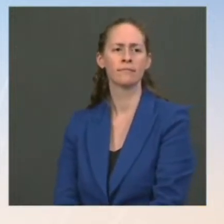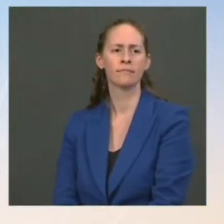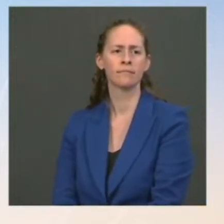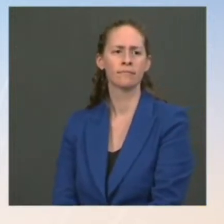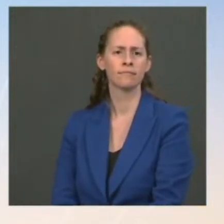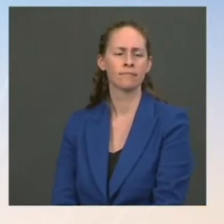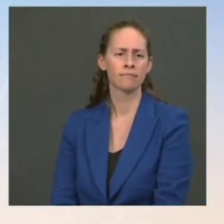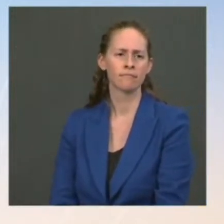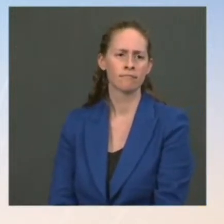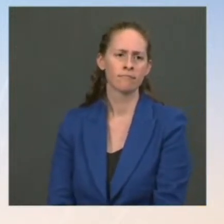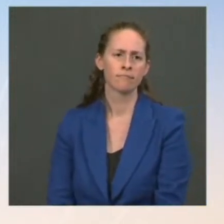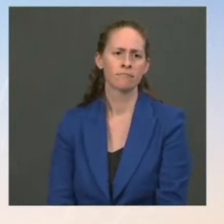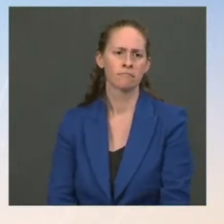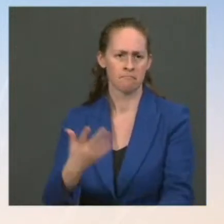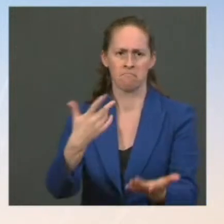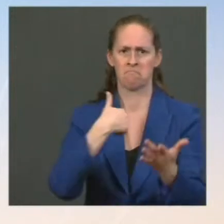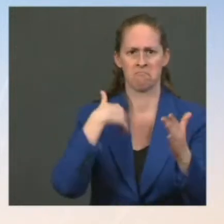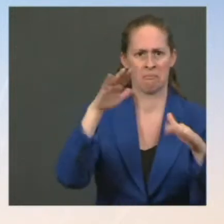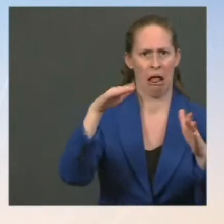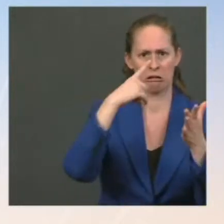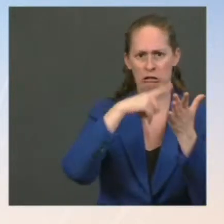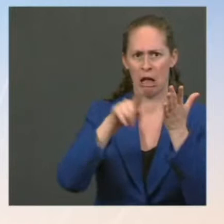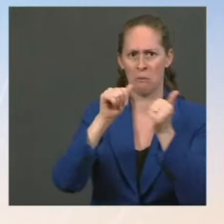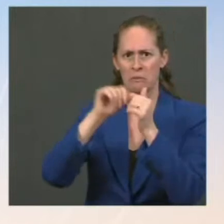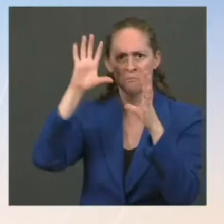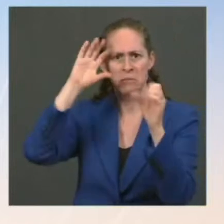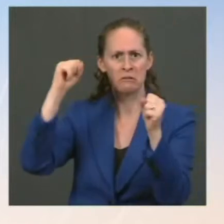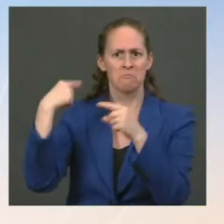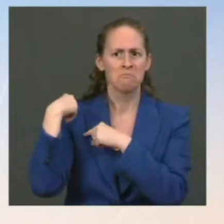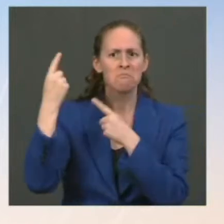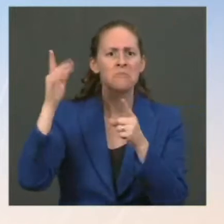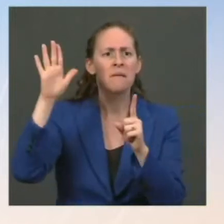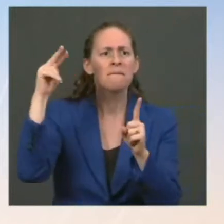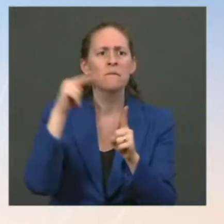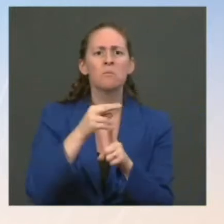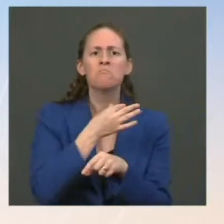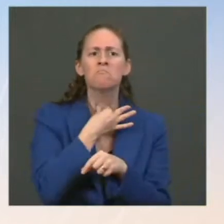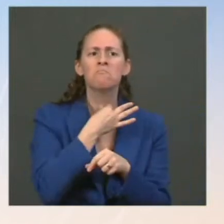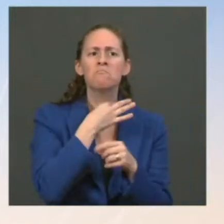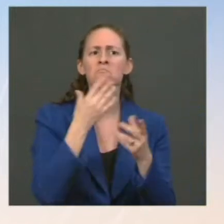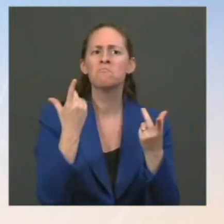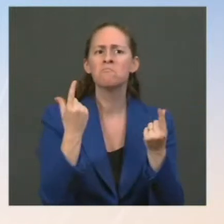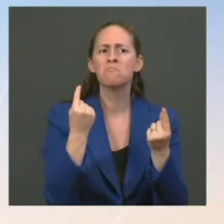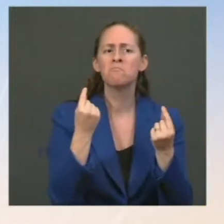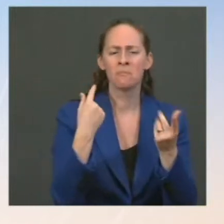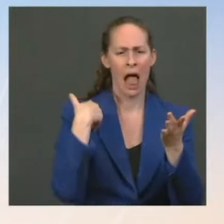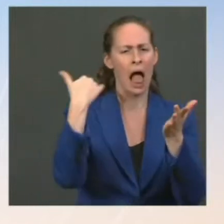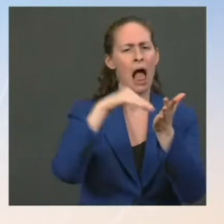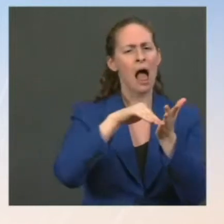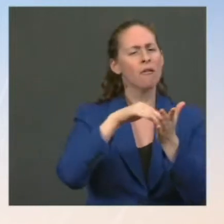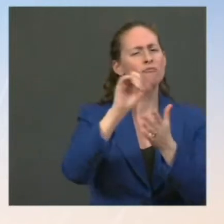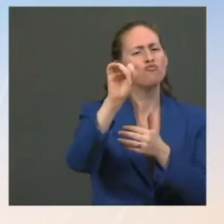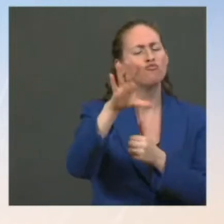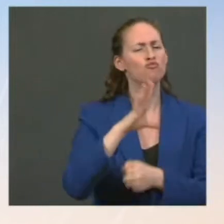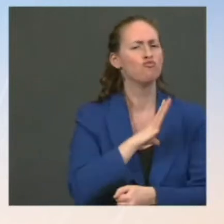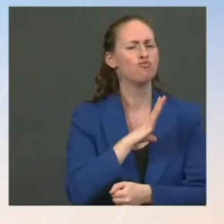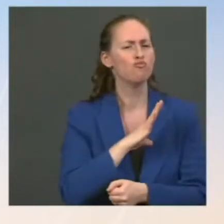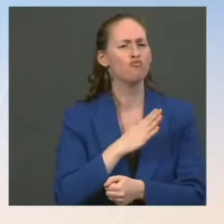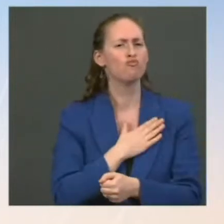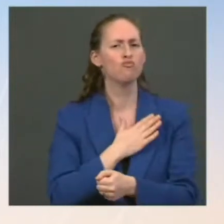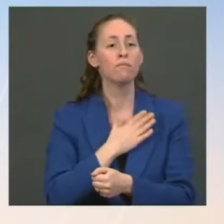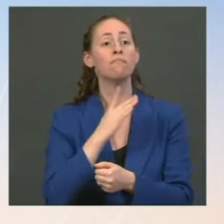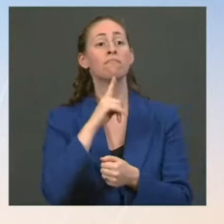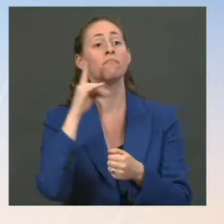Well, I have not spoken with him about his view on the campaign against Huawei. What I will tell you, and just reiterate, is that this was a